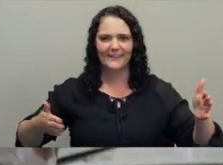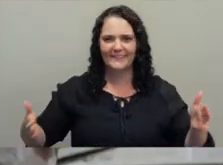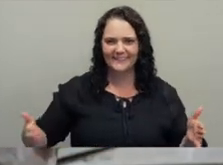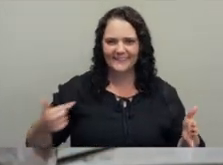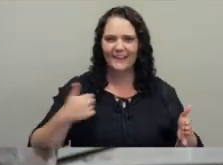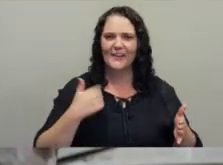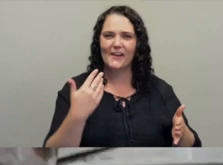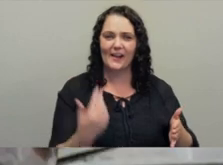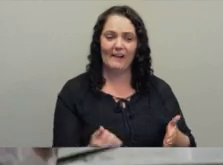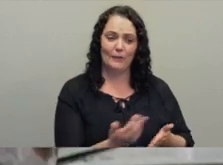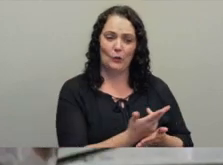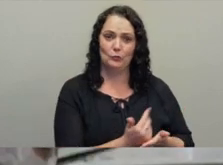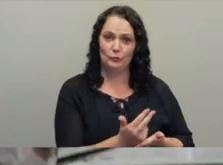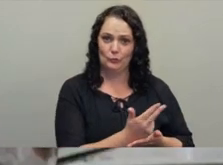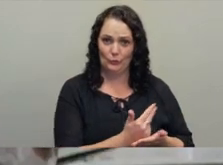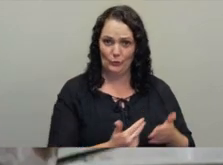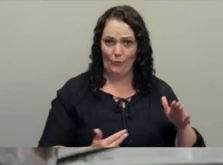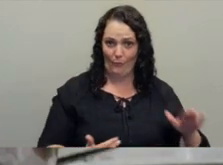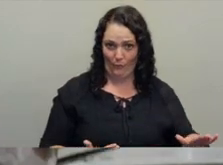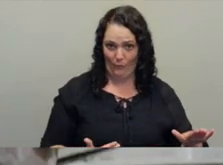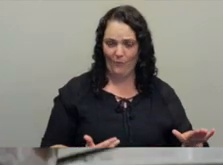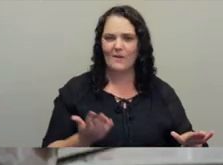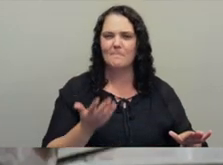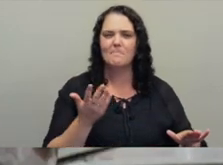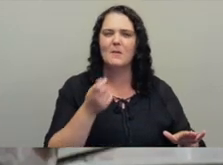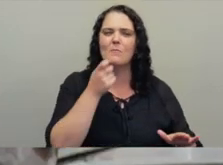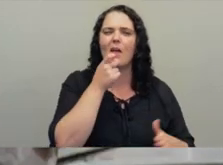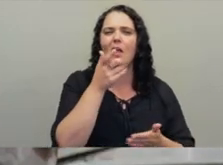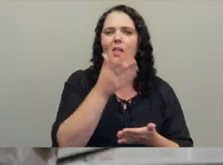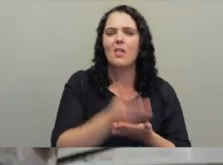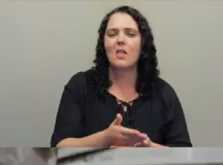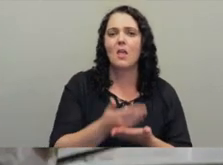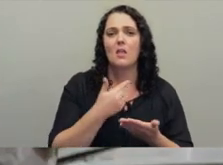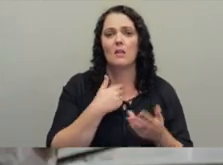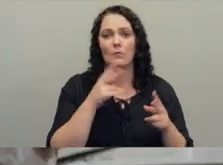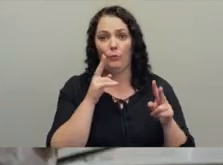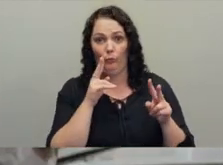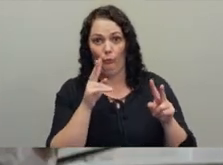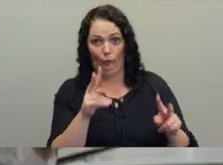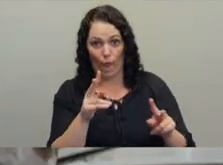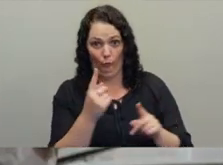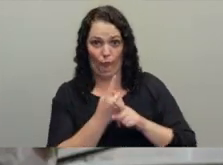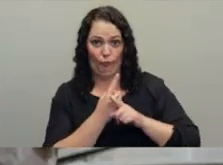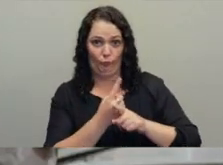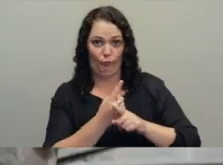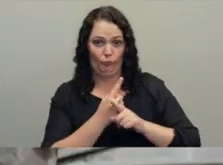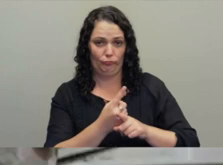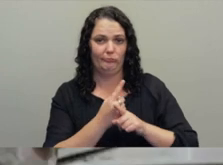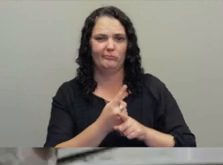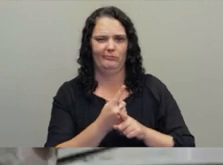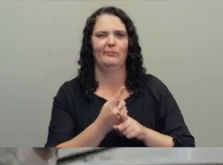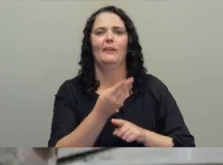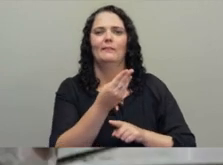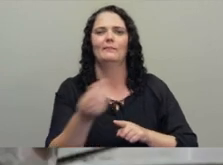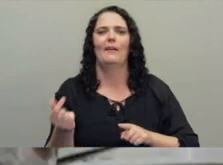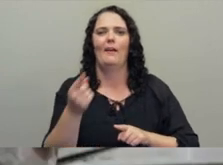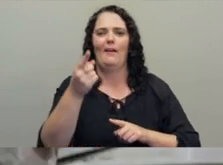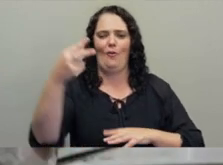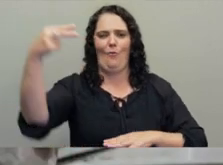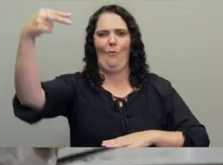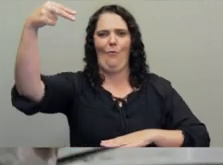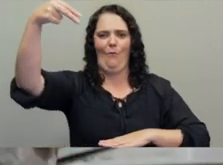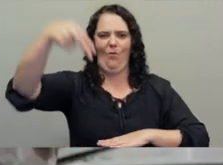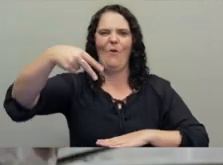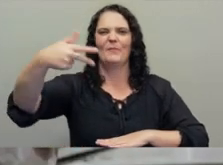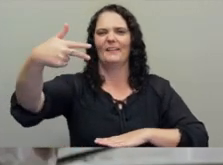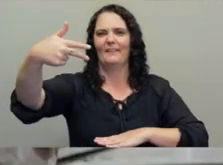can you can watch me draw. I'll be doing some talking to you like this where you can see me, and I'll be doing some drawing where you'll be able to see my drawing. I'm also going to teach you how to make a